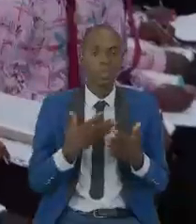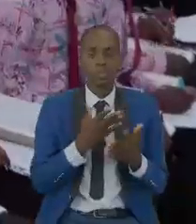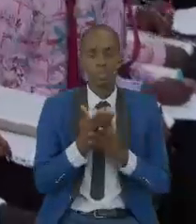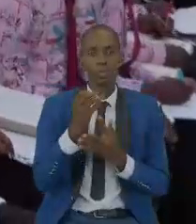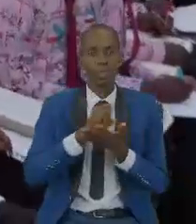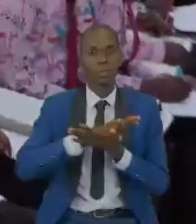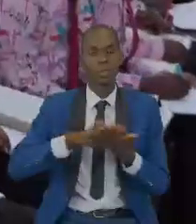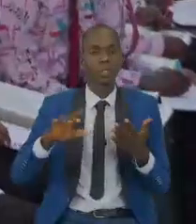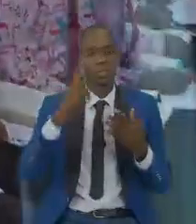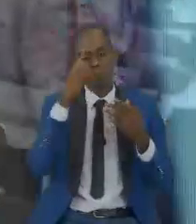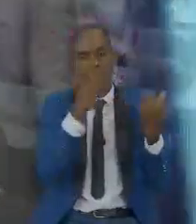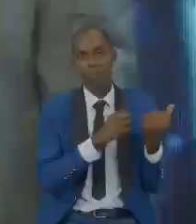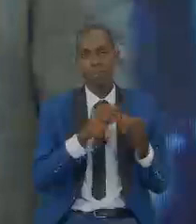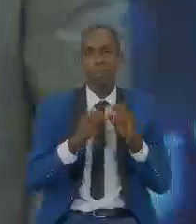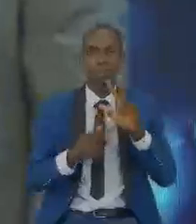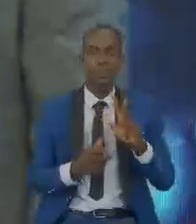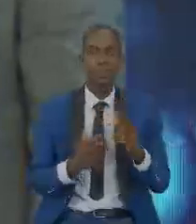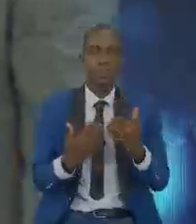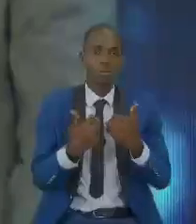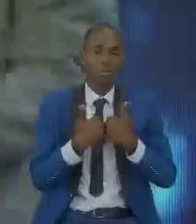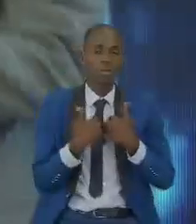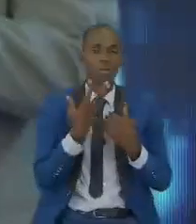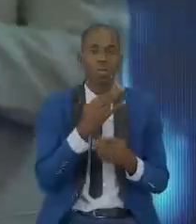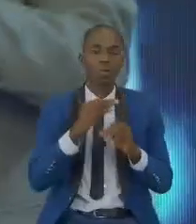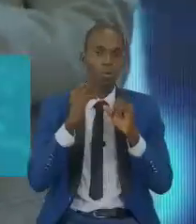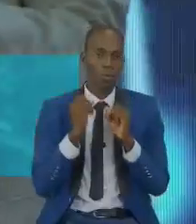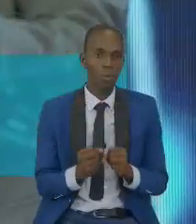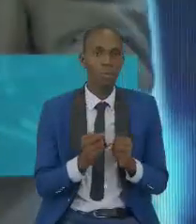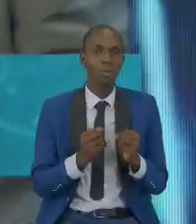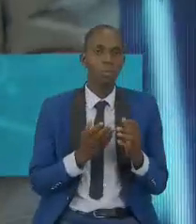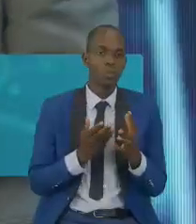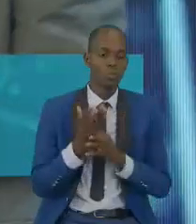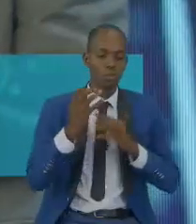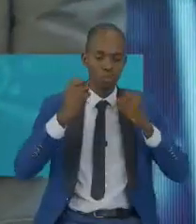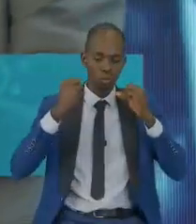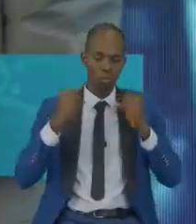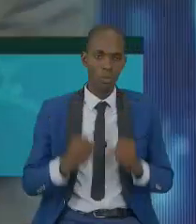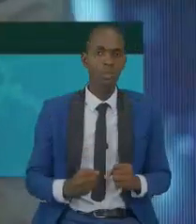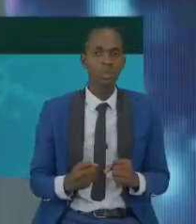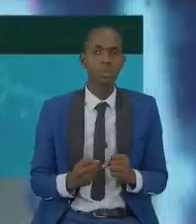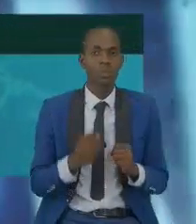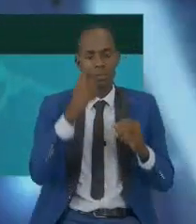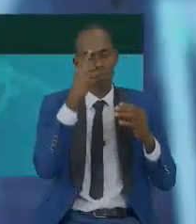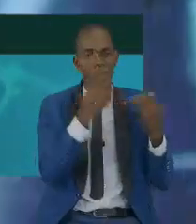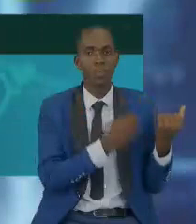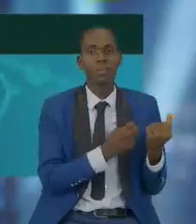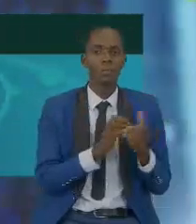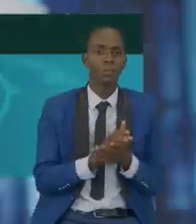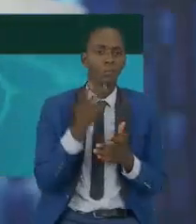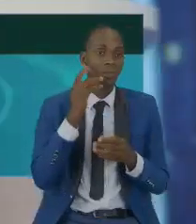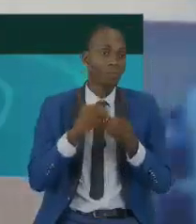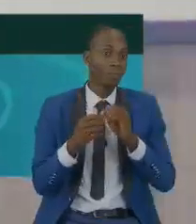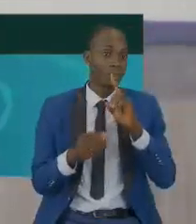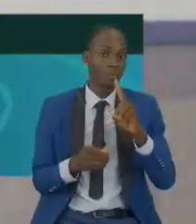faith. Number three, possession of power through strengthening faith. Let's look at number